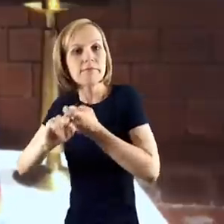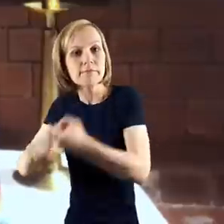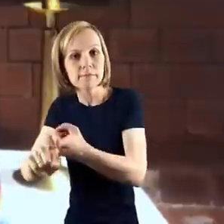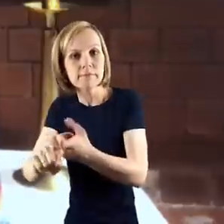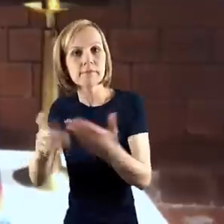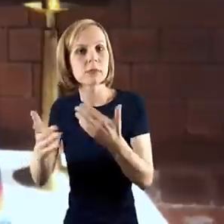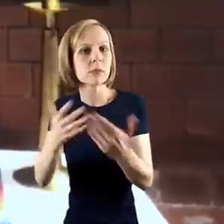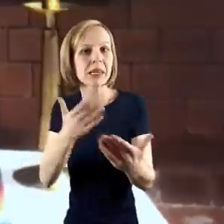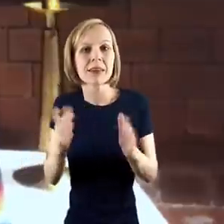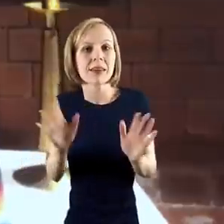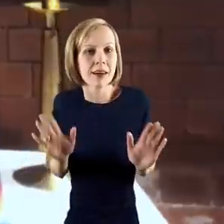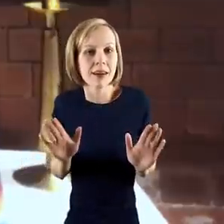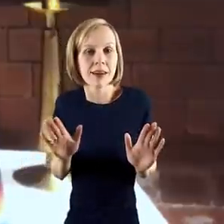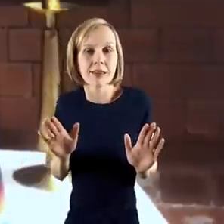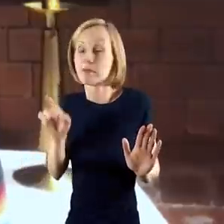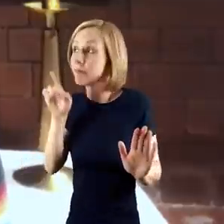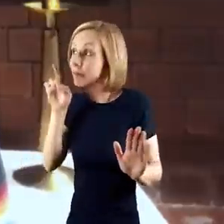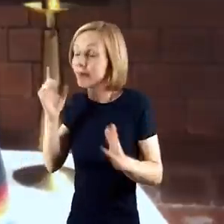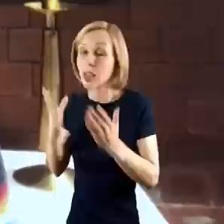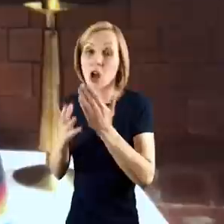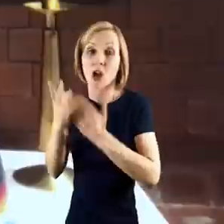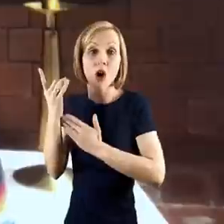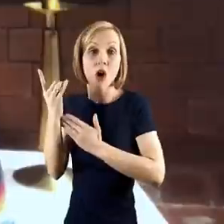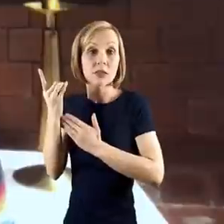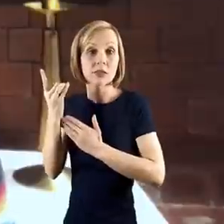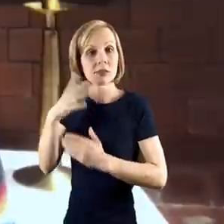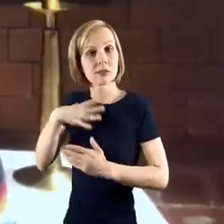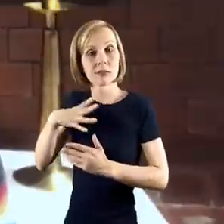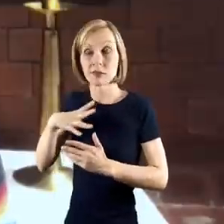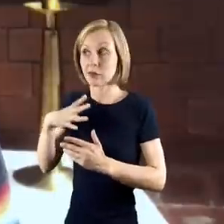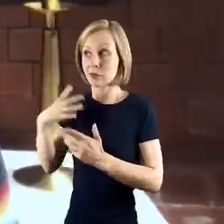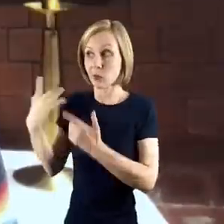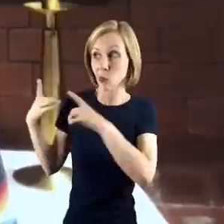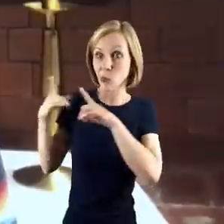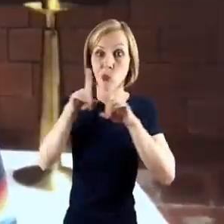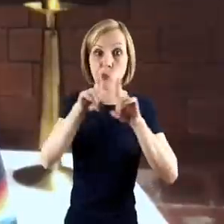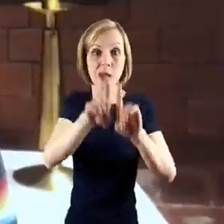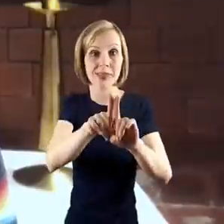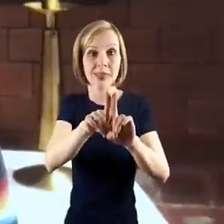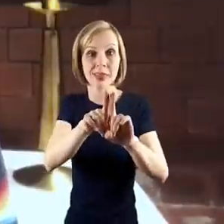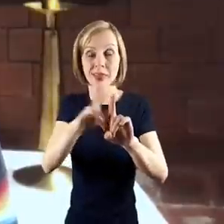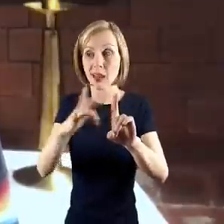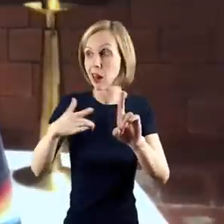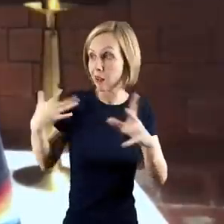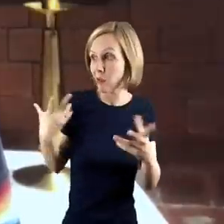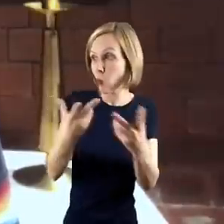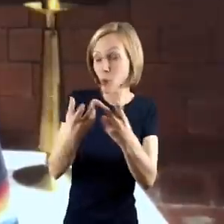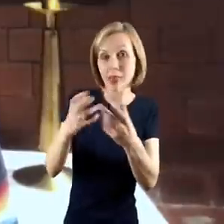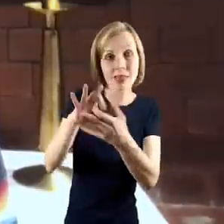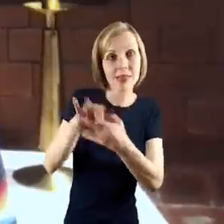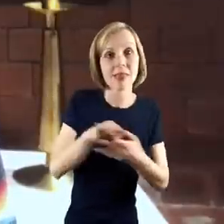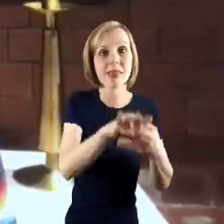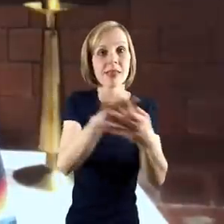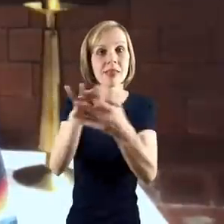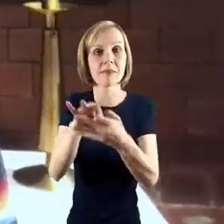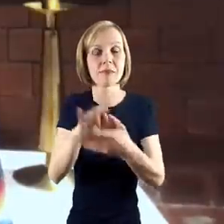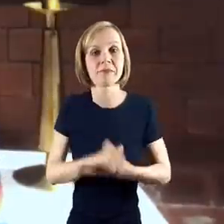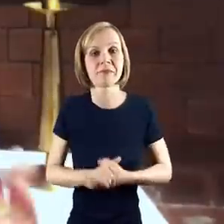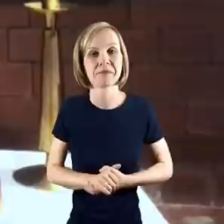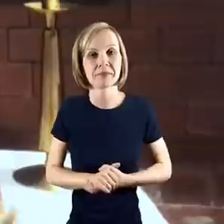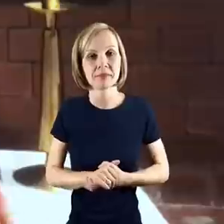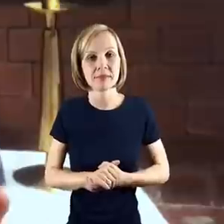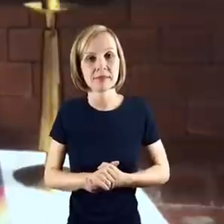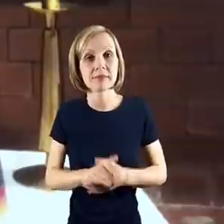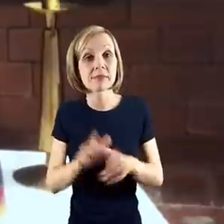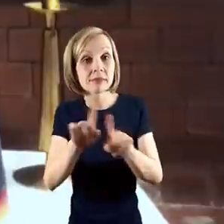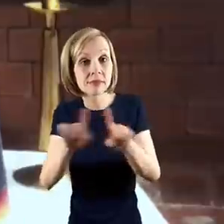secure, God wishes to be our guest, to dwell with us. And the